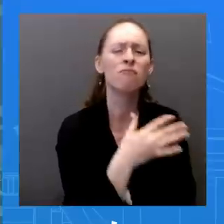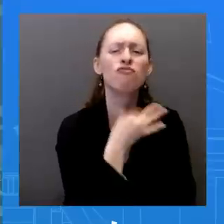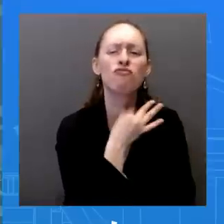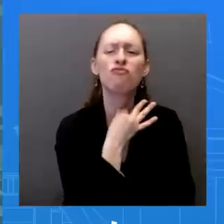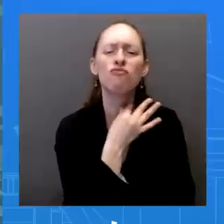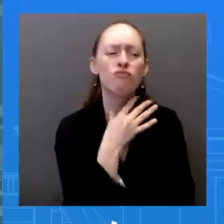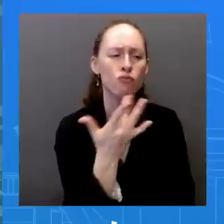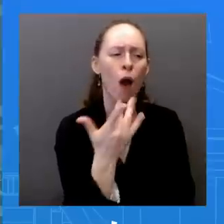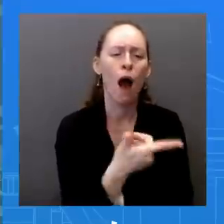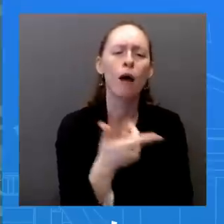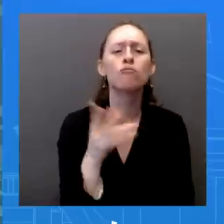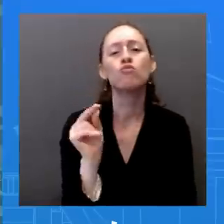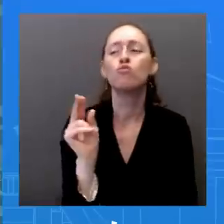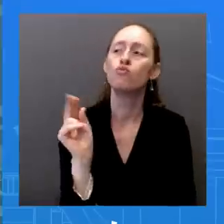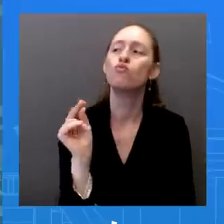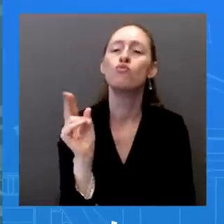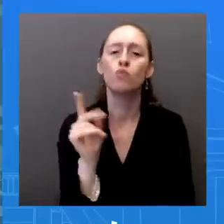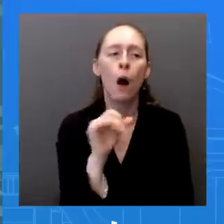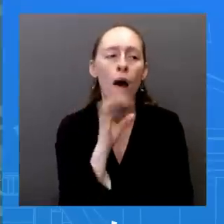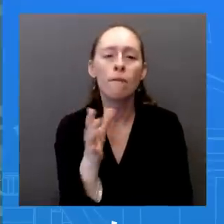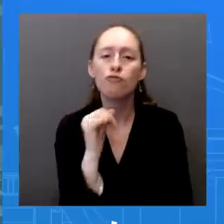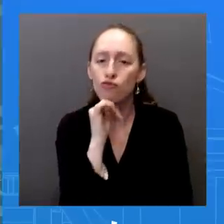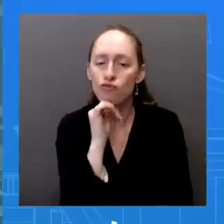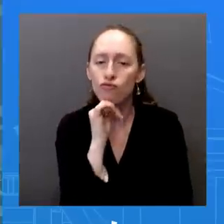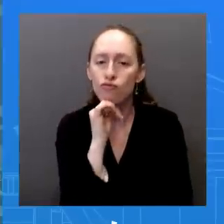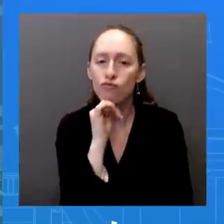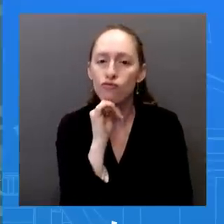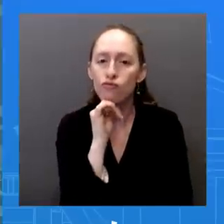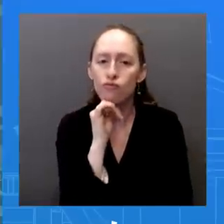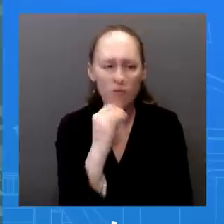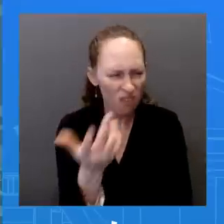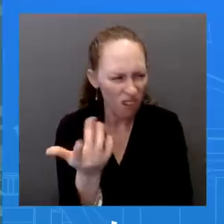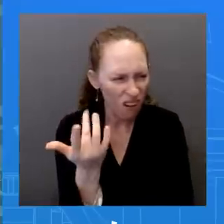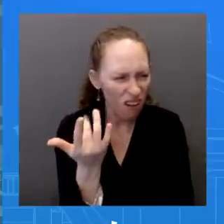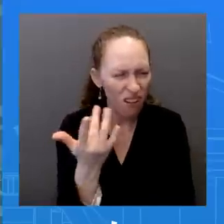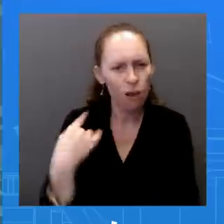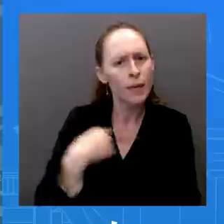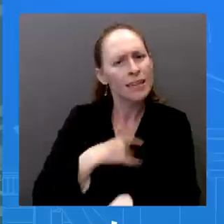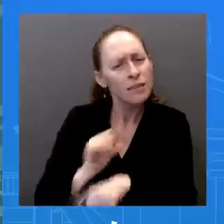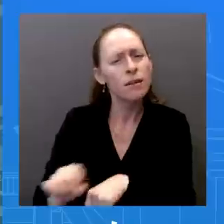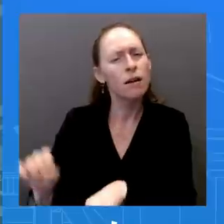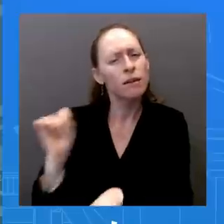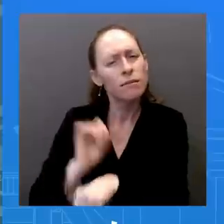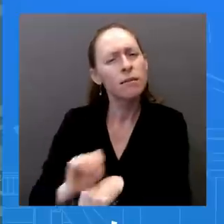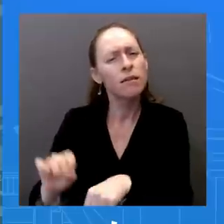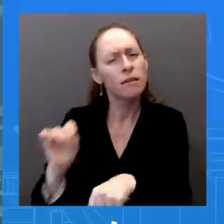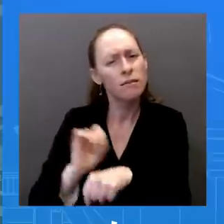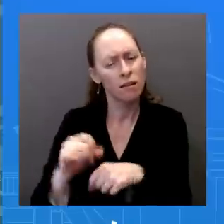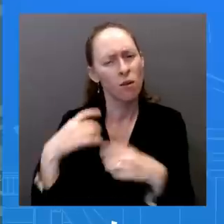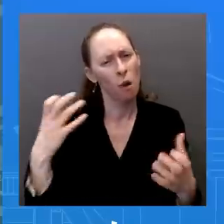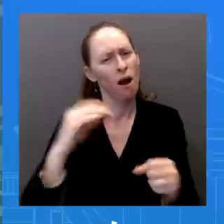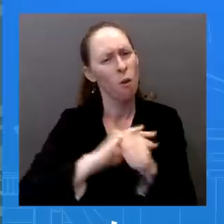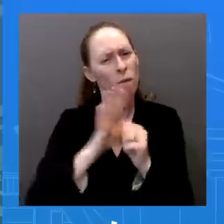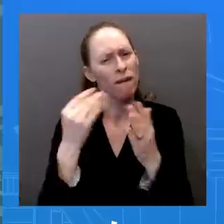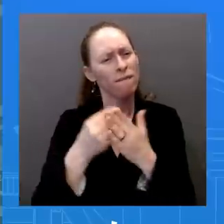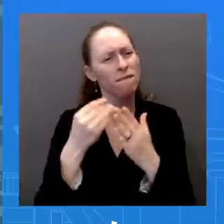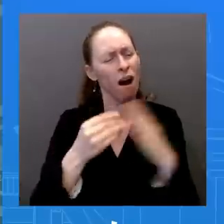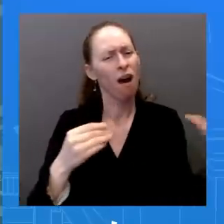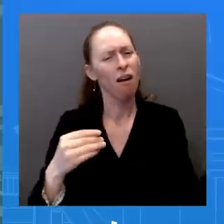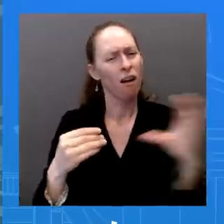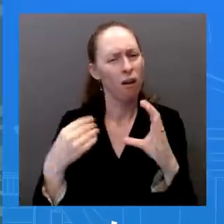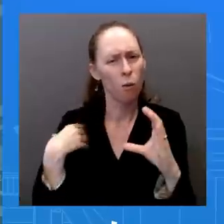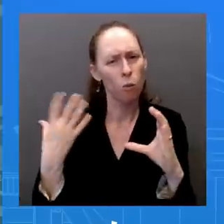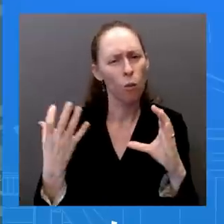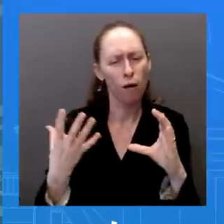We believe this COVID funding is incredibly important for how we move into the future in fighting pandemics.